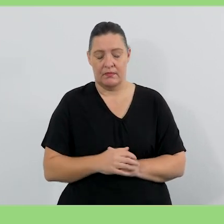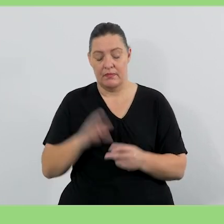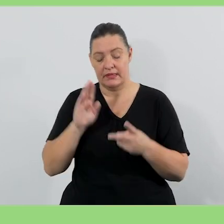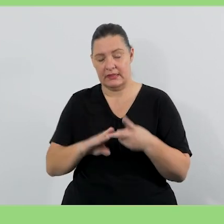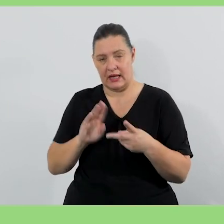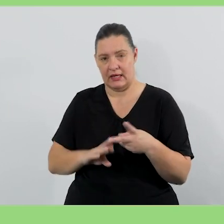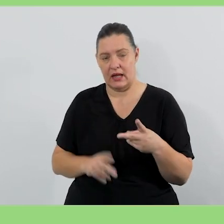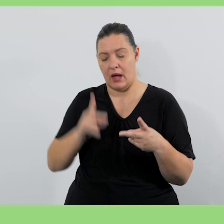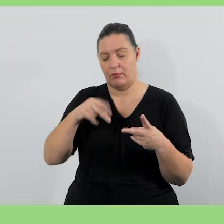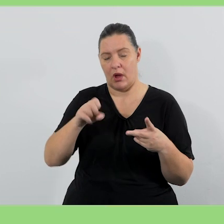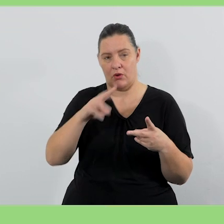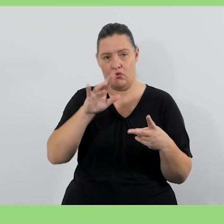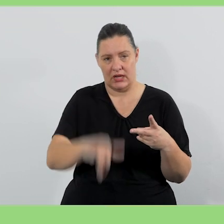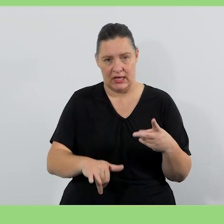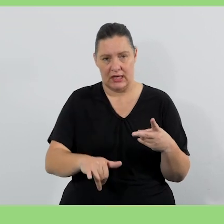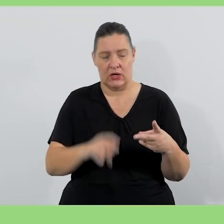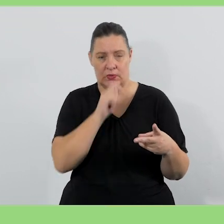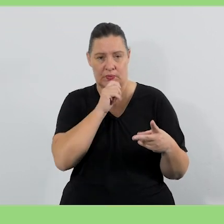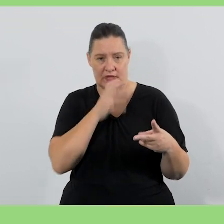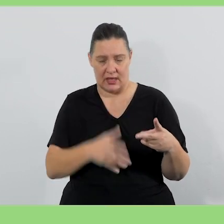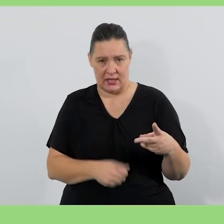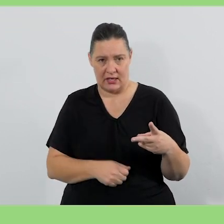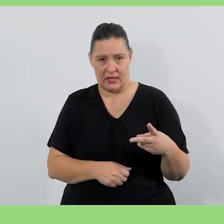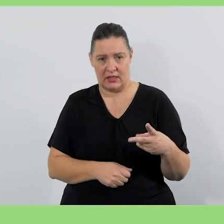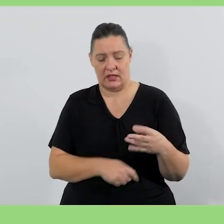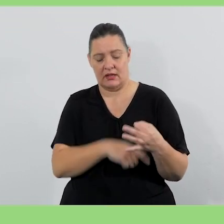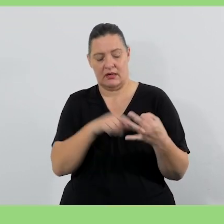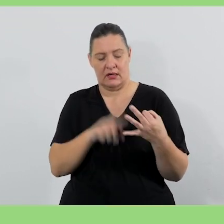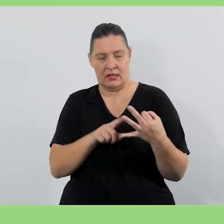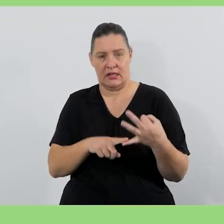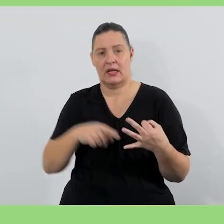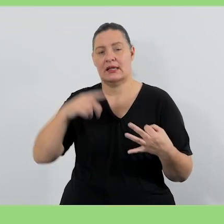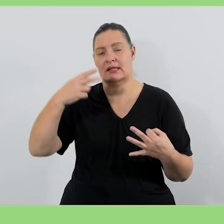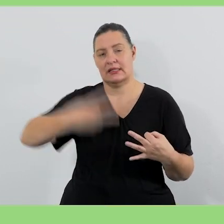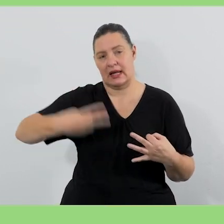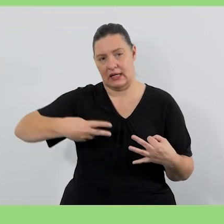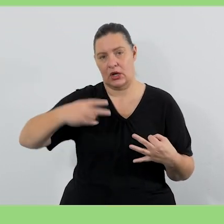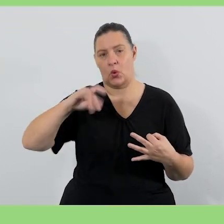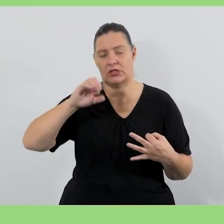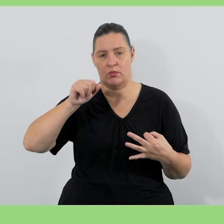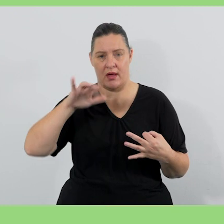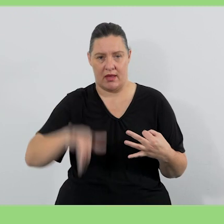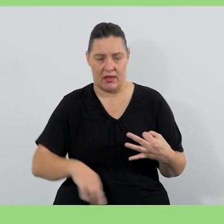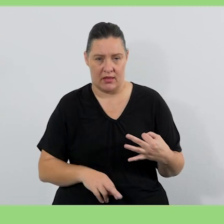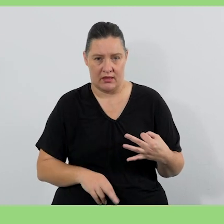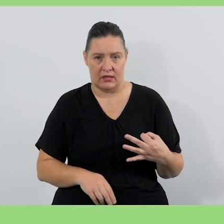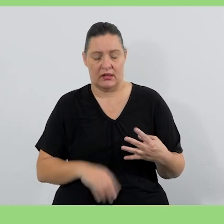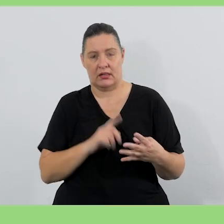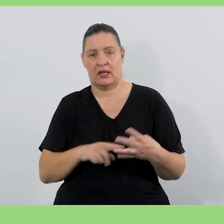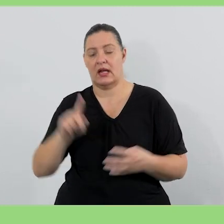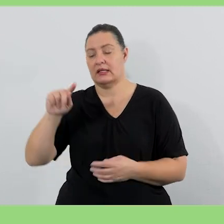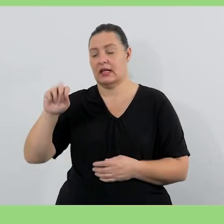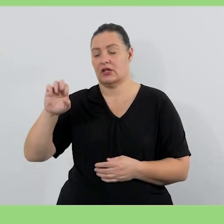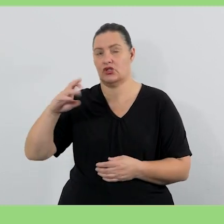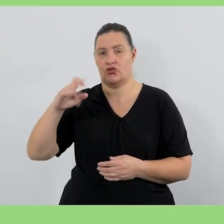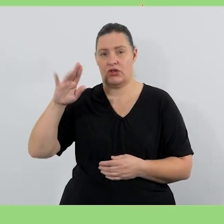and the second one has primary consumer. Then we have secondary consumer. Then